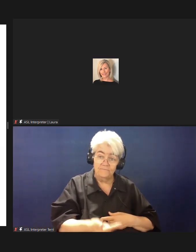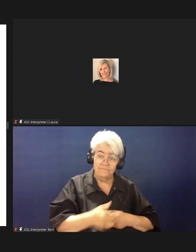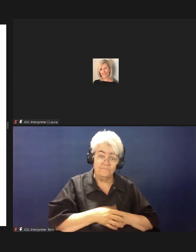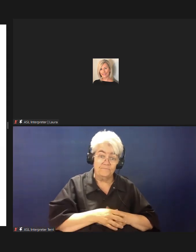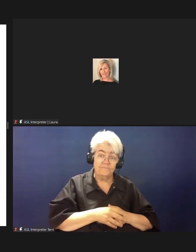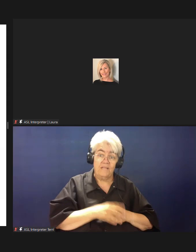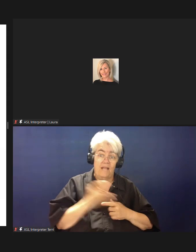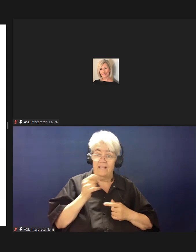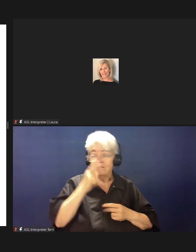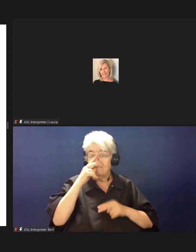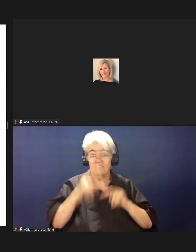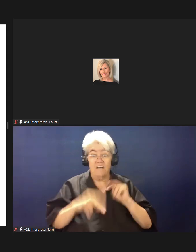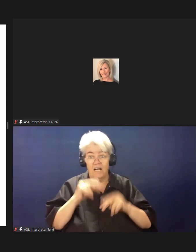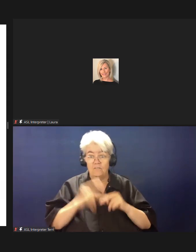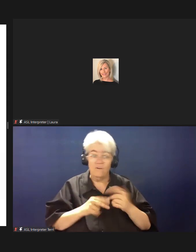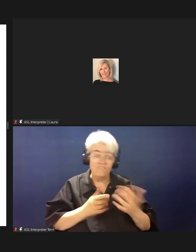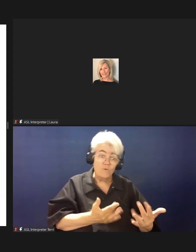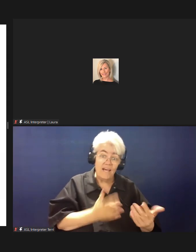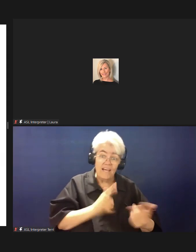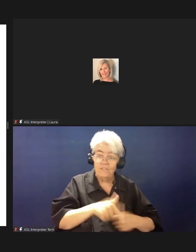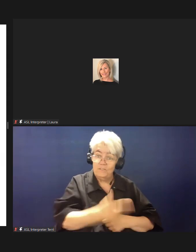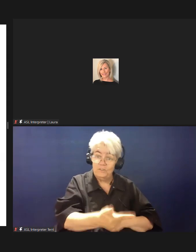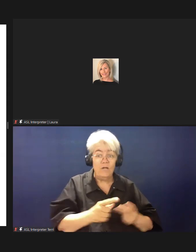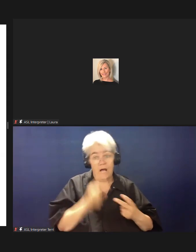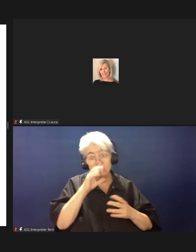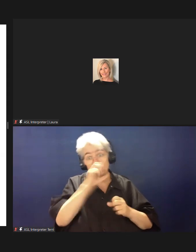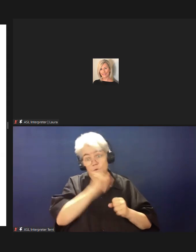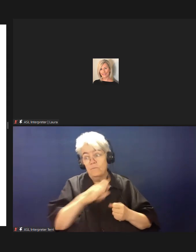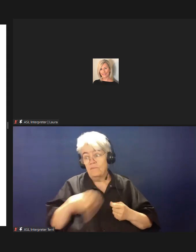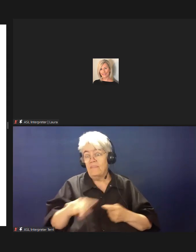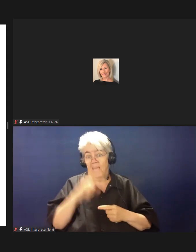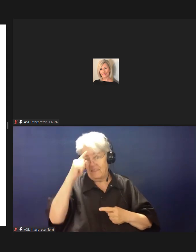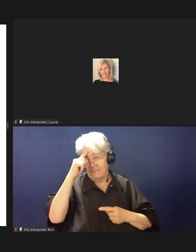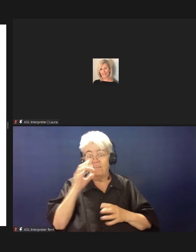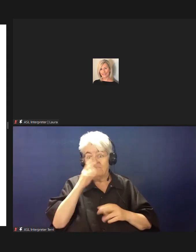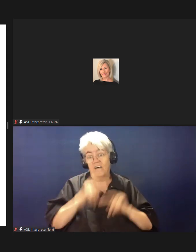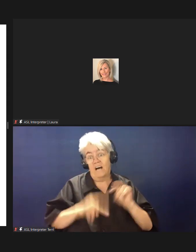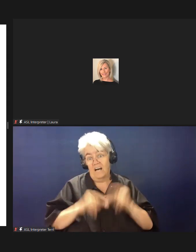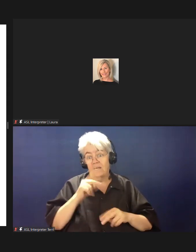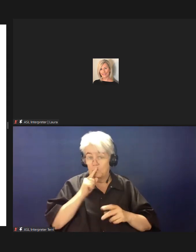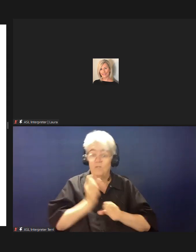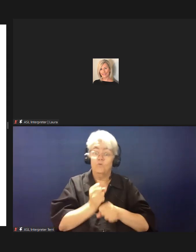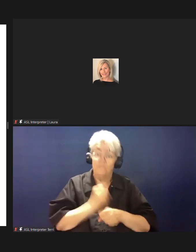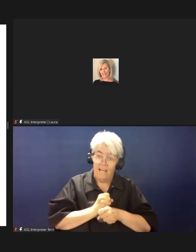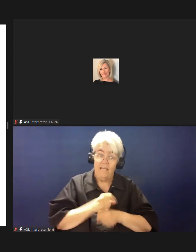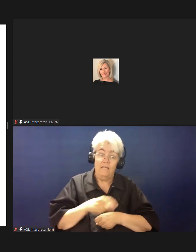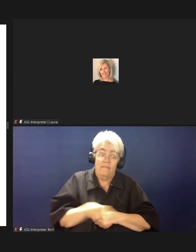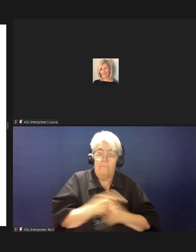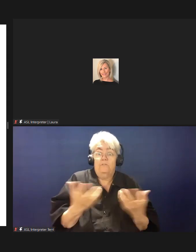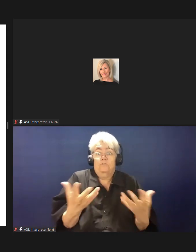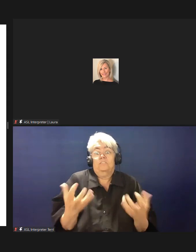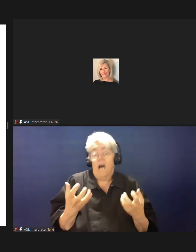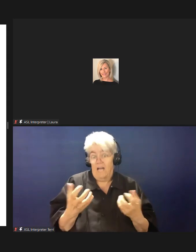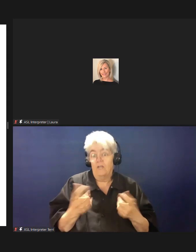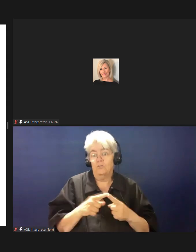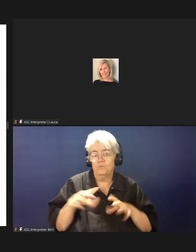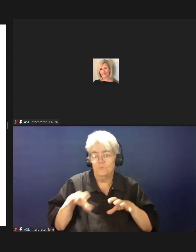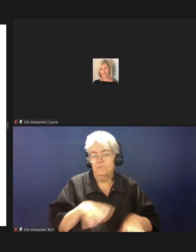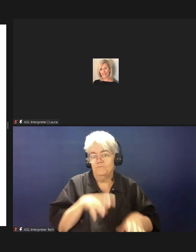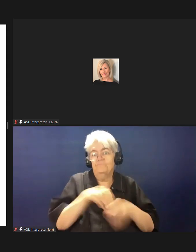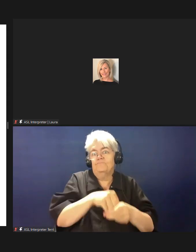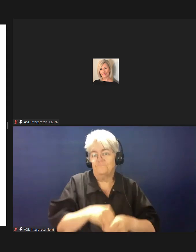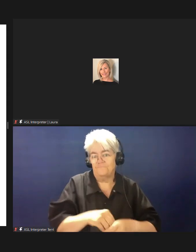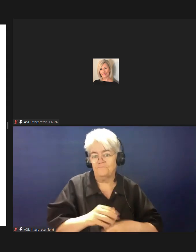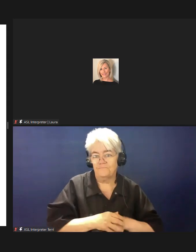with other fun activities. Assume it's going to be perceived as fun. This can create the desire for them to participate and